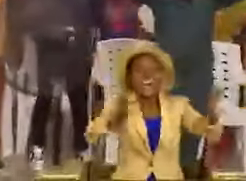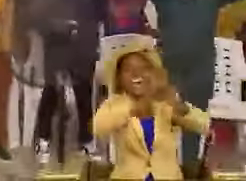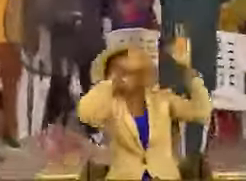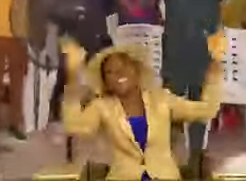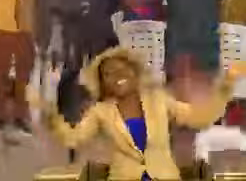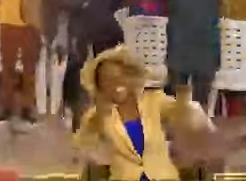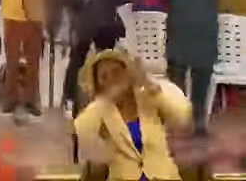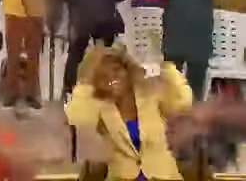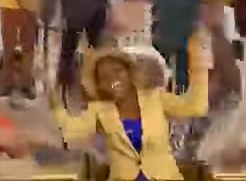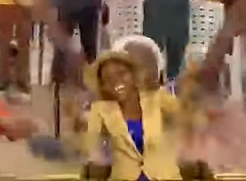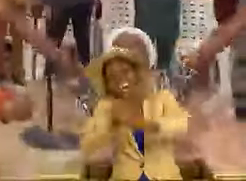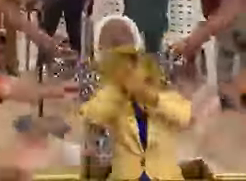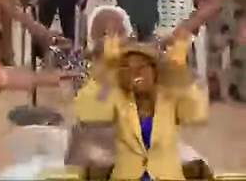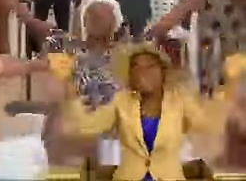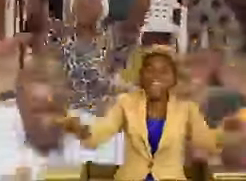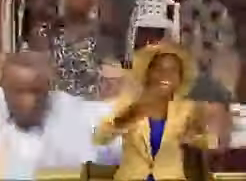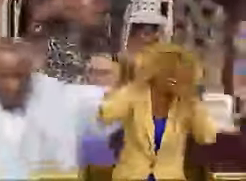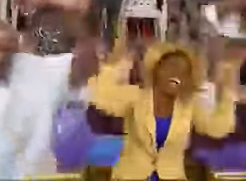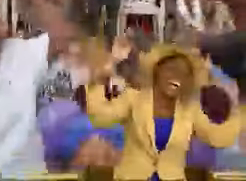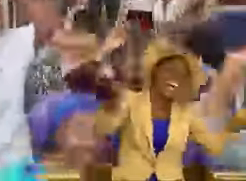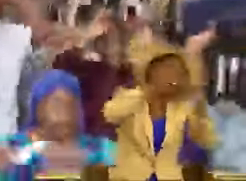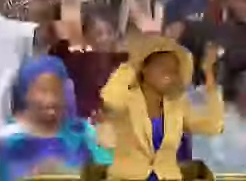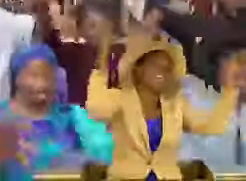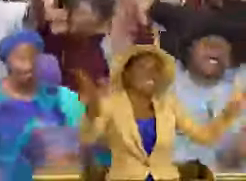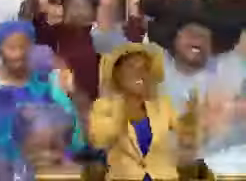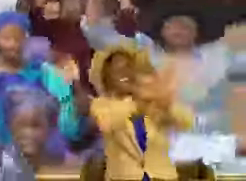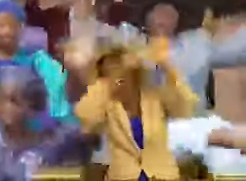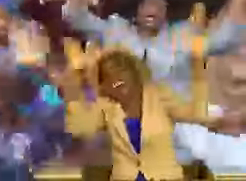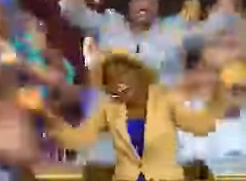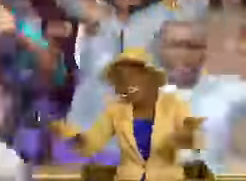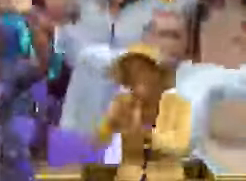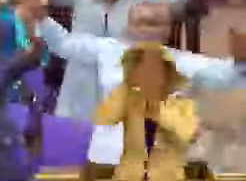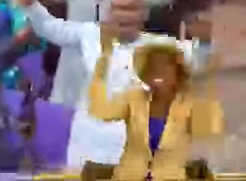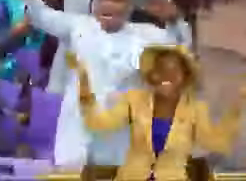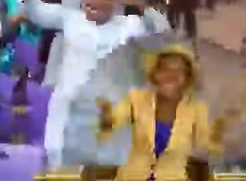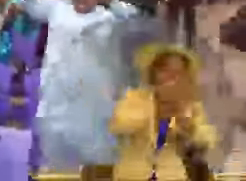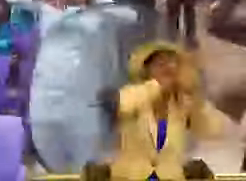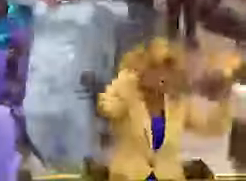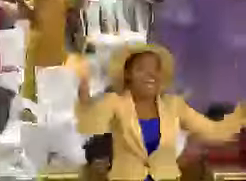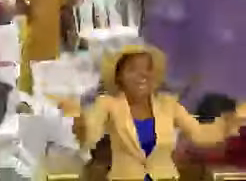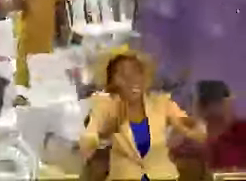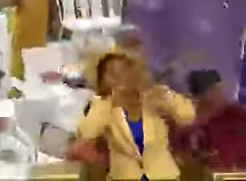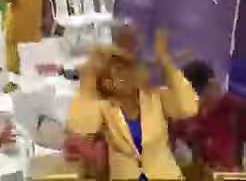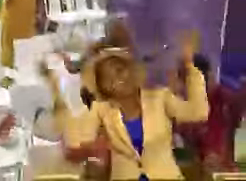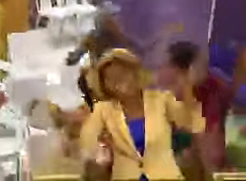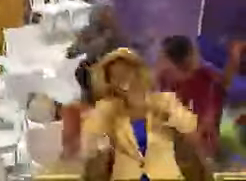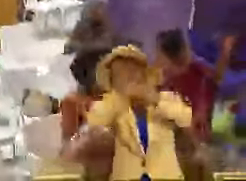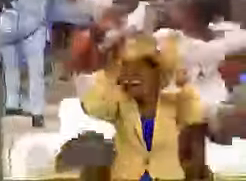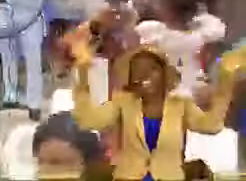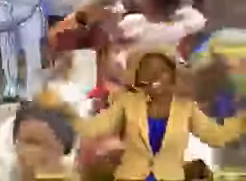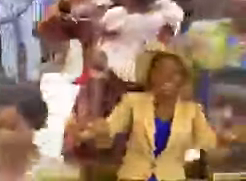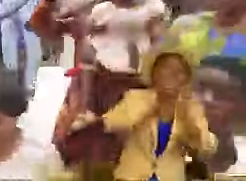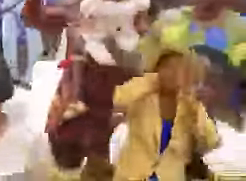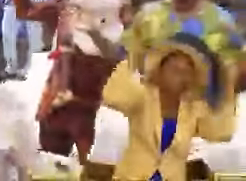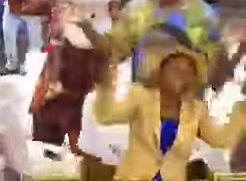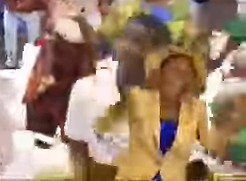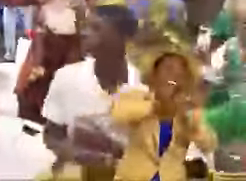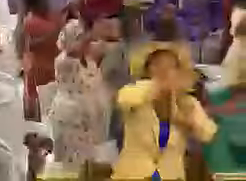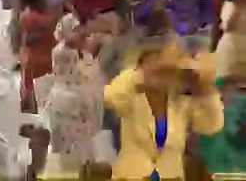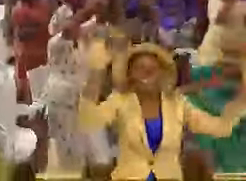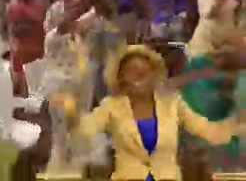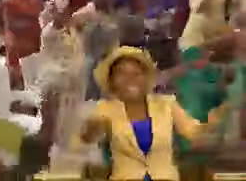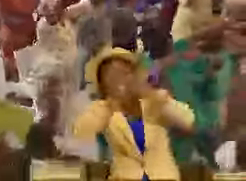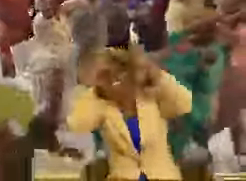hallelujah hall hallu Hall h H